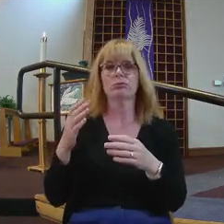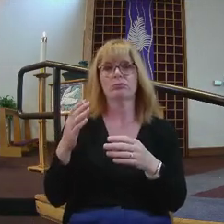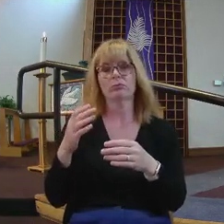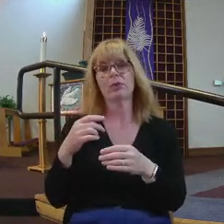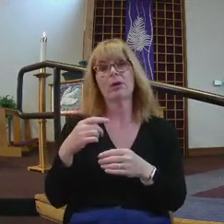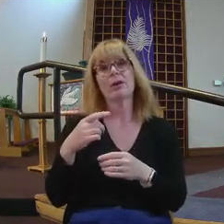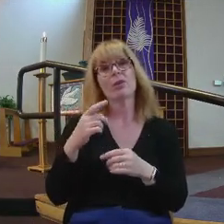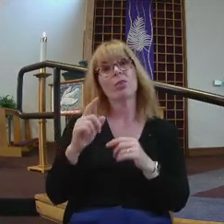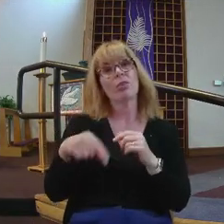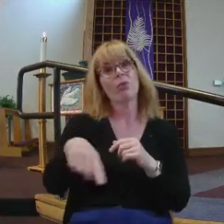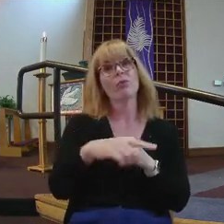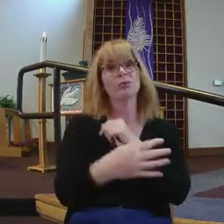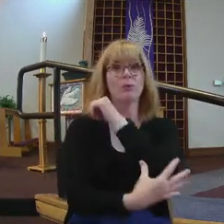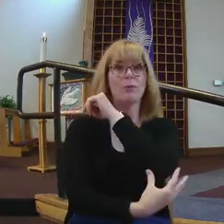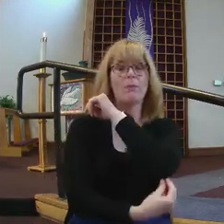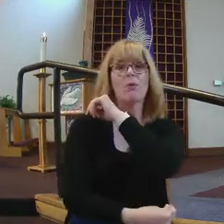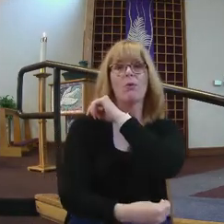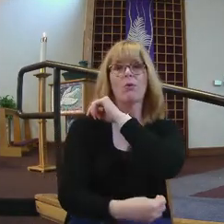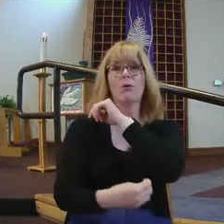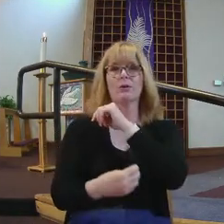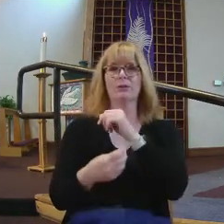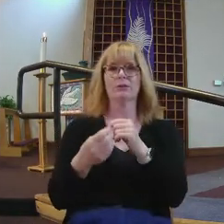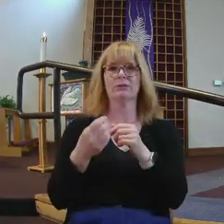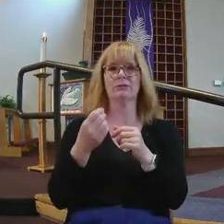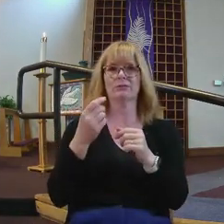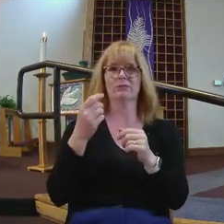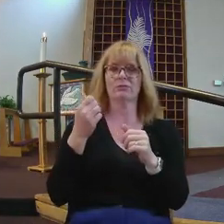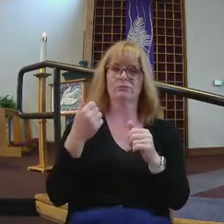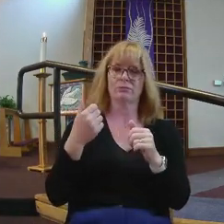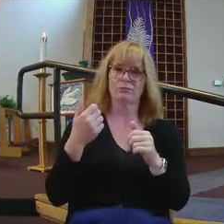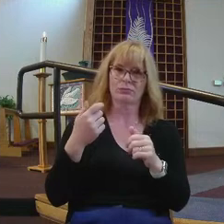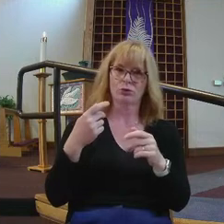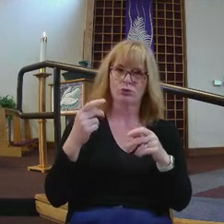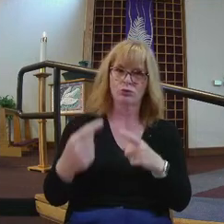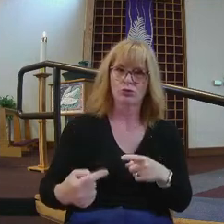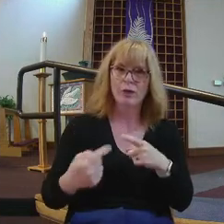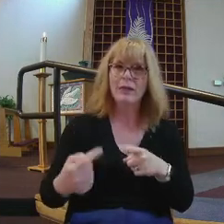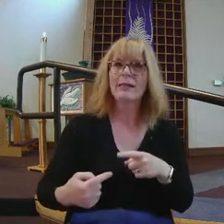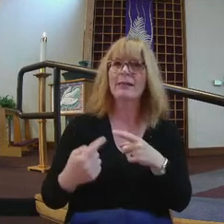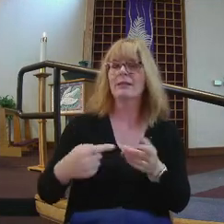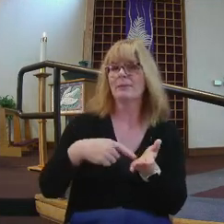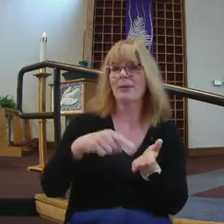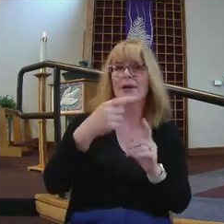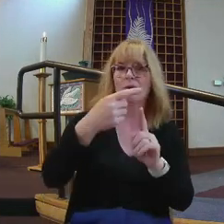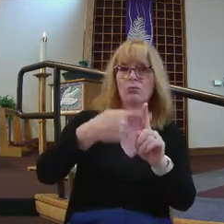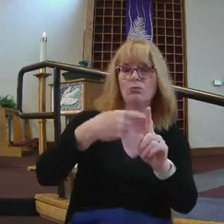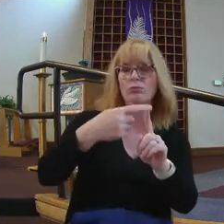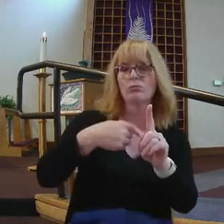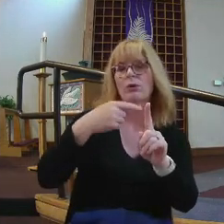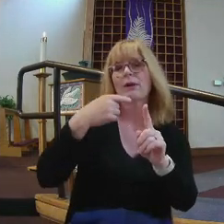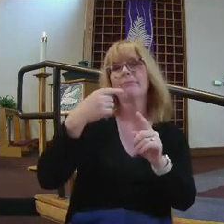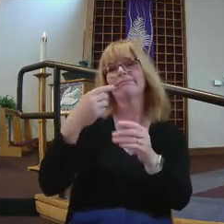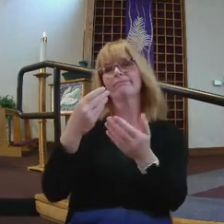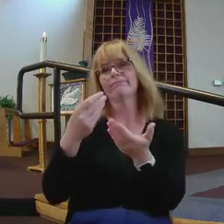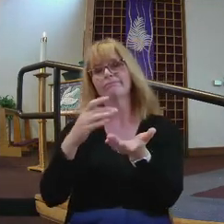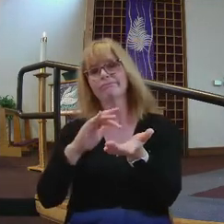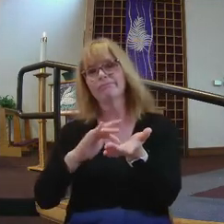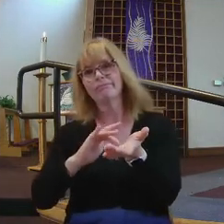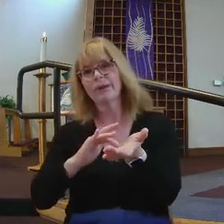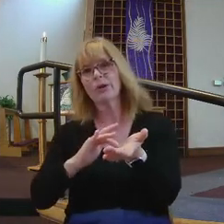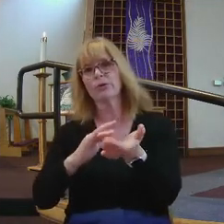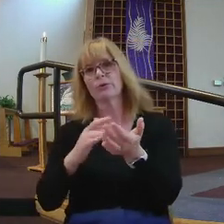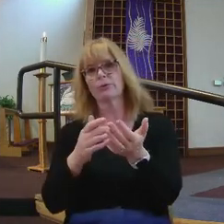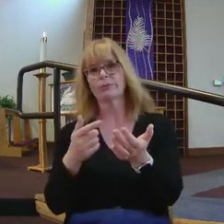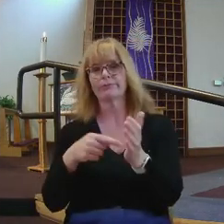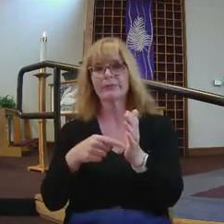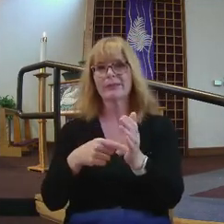make difficult choices as they juggle the costs of rent and food and medications and other bills when the demands outpace their